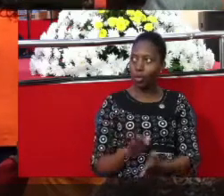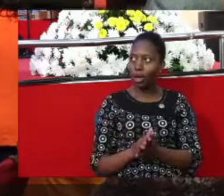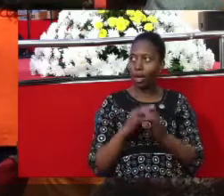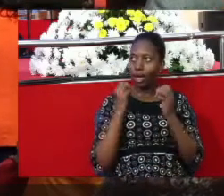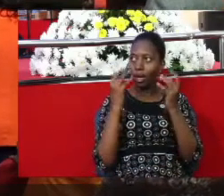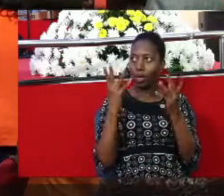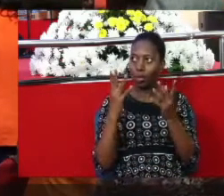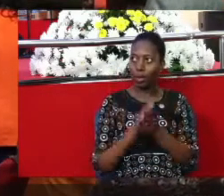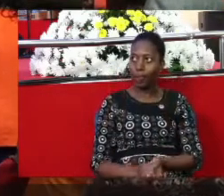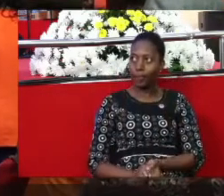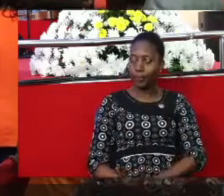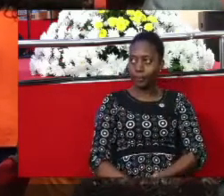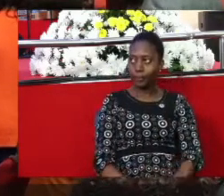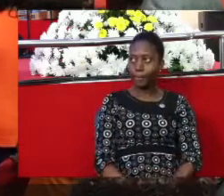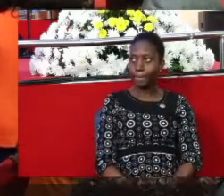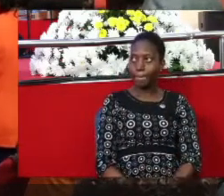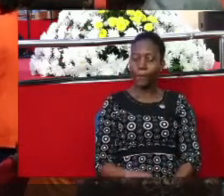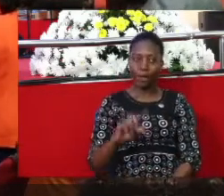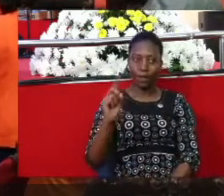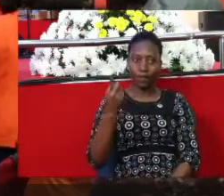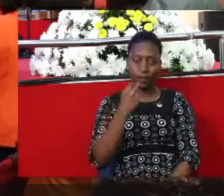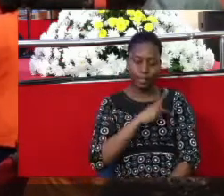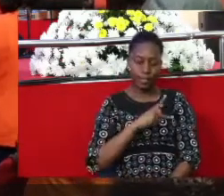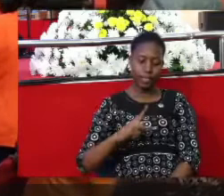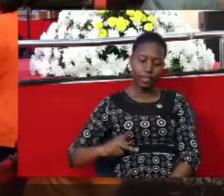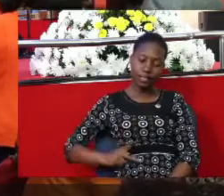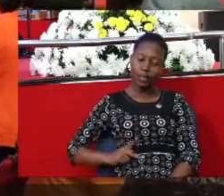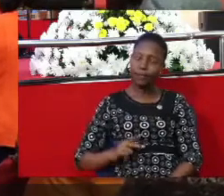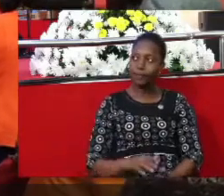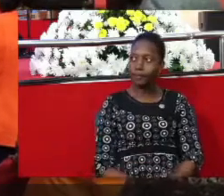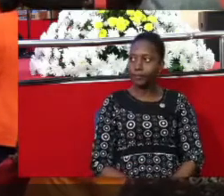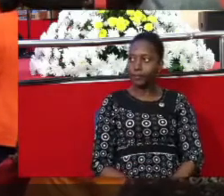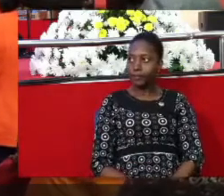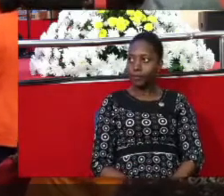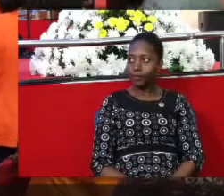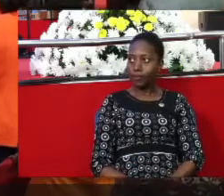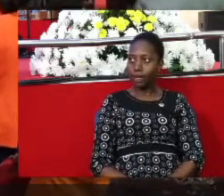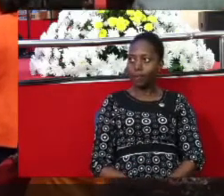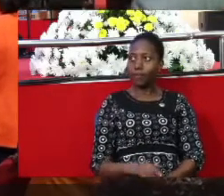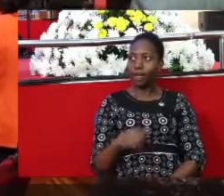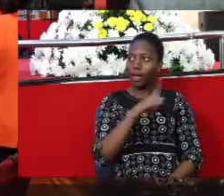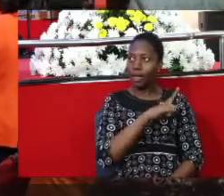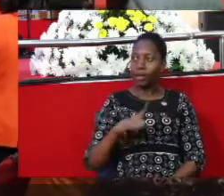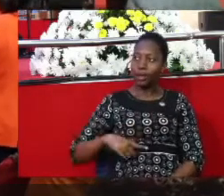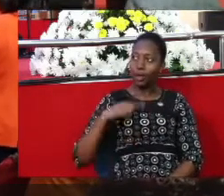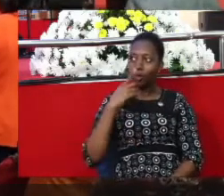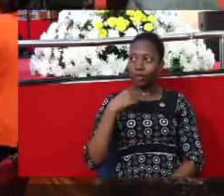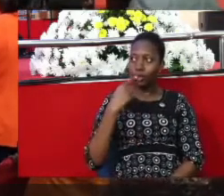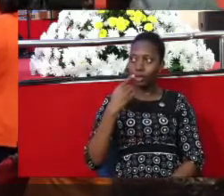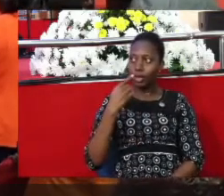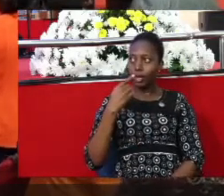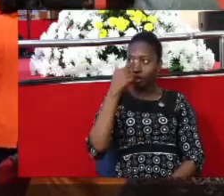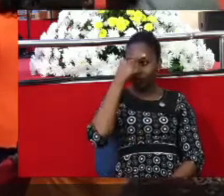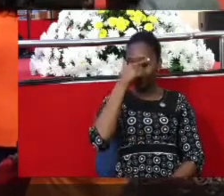Hallelujah. One more. 1 Kings 17, 14 and 16. For thus says the Lord God of Israel, the bean of